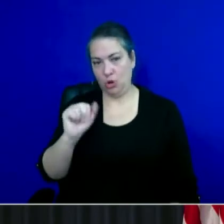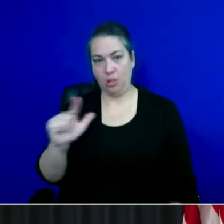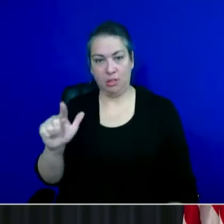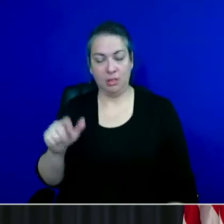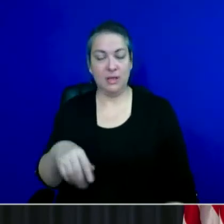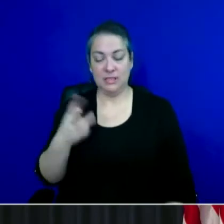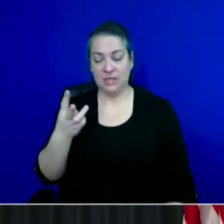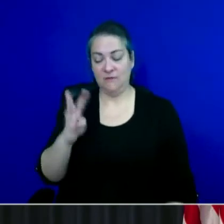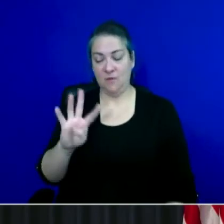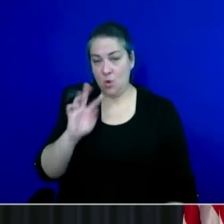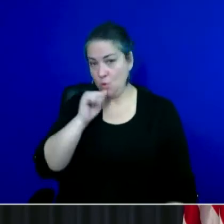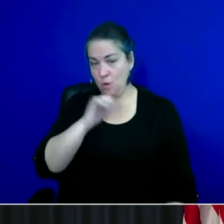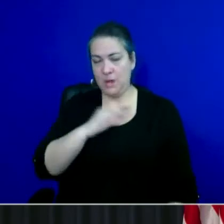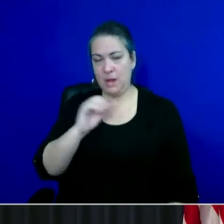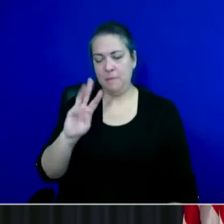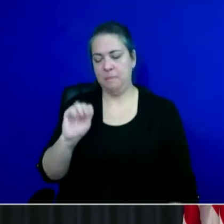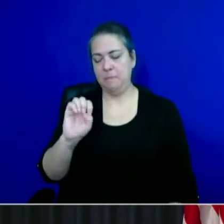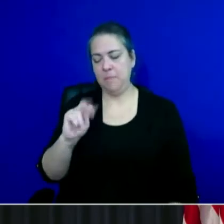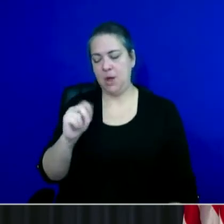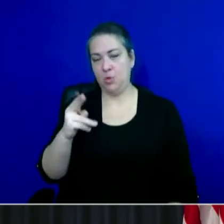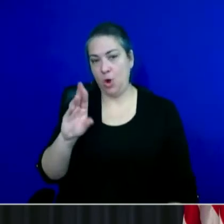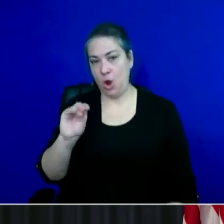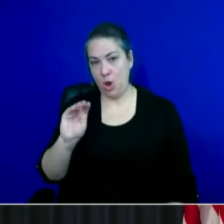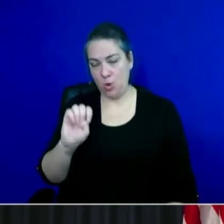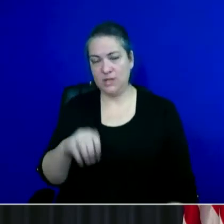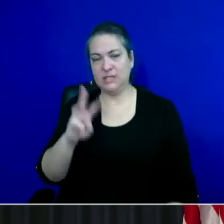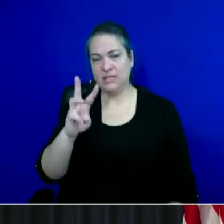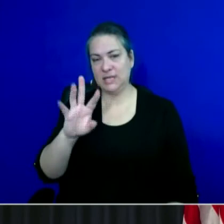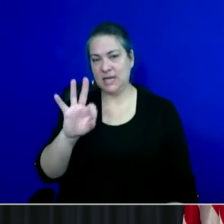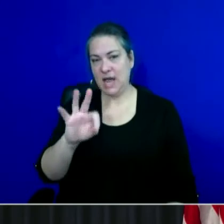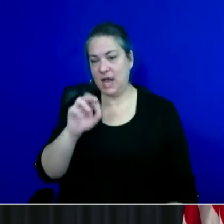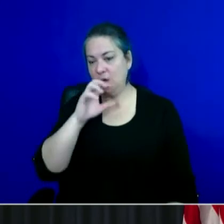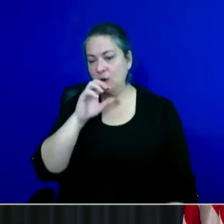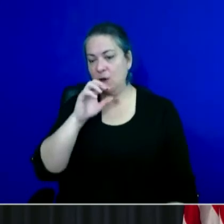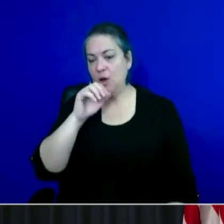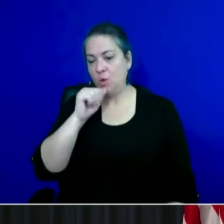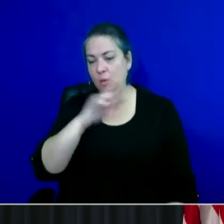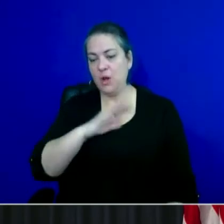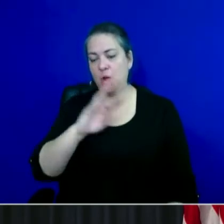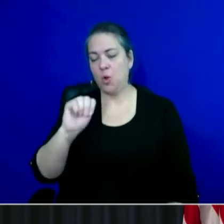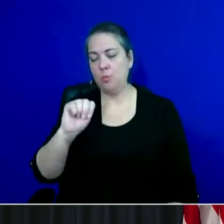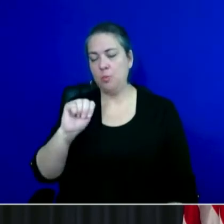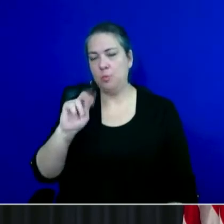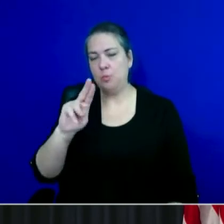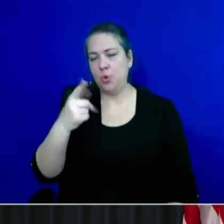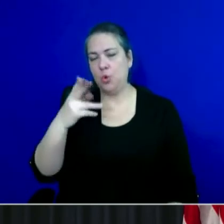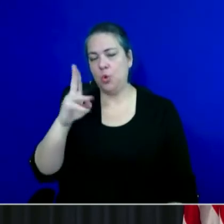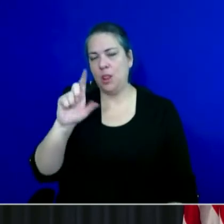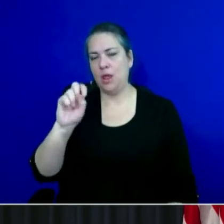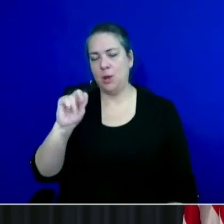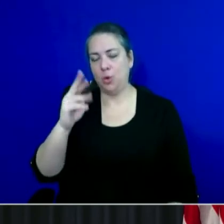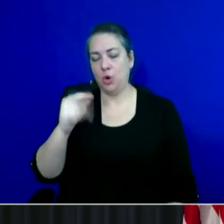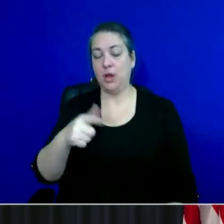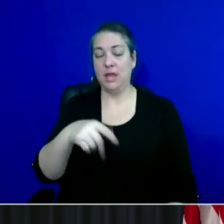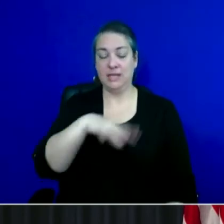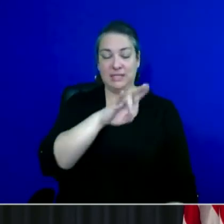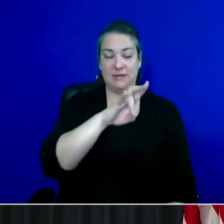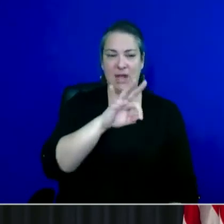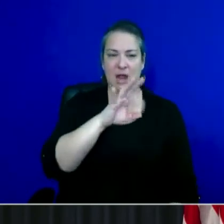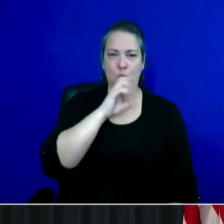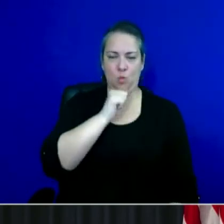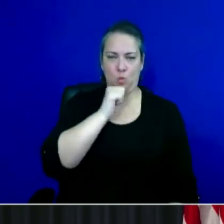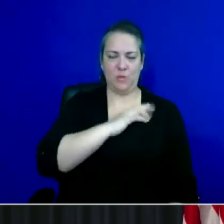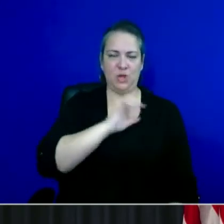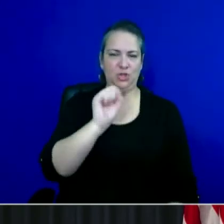woman in Monroe, 69-year-old woman in Muhlenberg, a 79-year-old woman from Shelby County, a